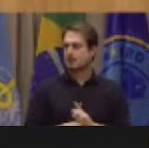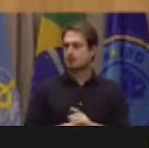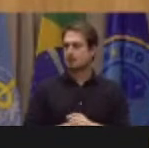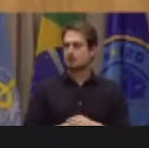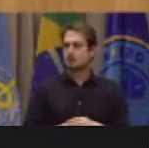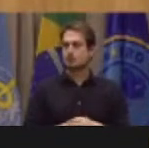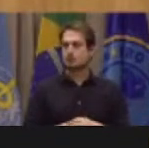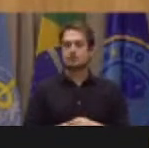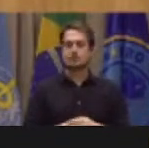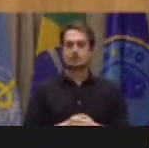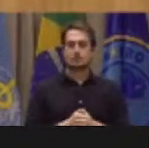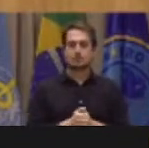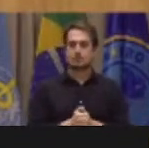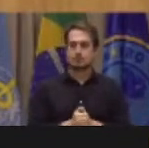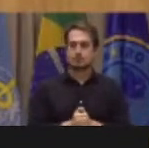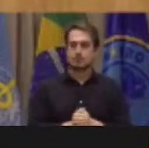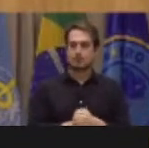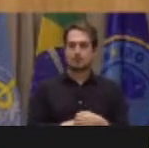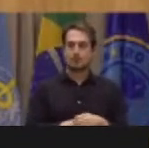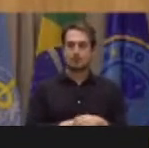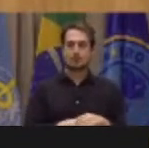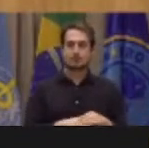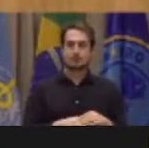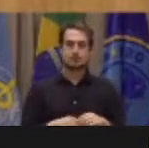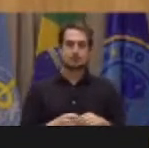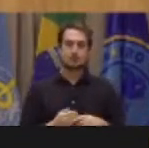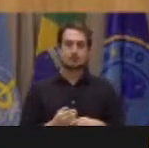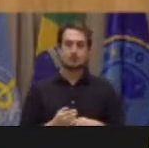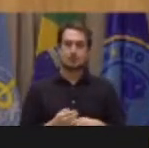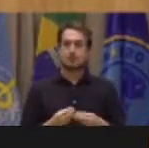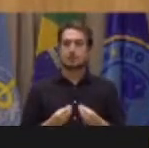the child and the experience, and then